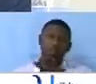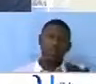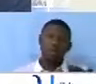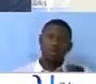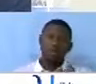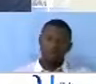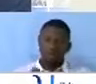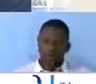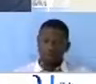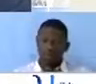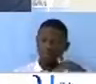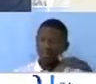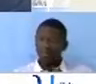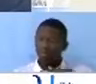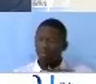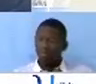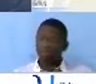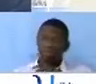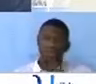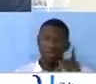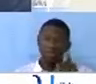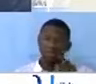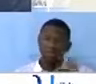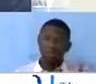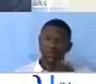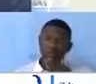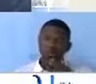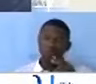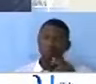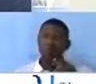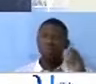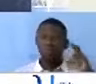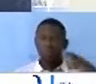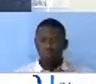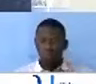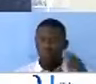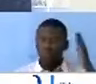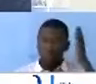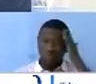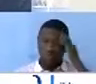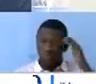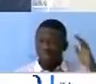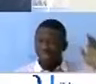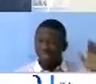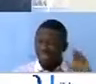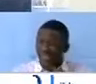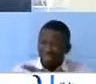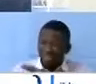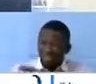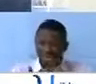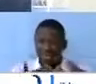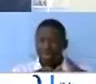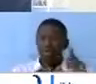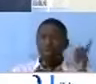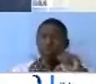spending millions to go to the bottom of these things. This is absolutely important for our country because it shows who we are